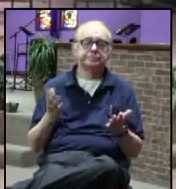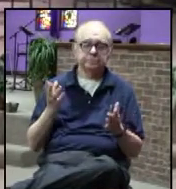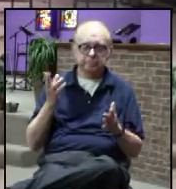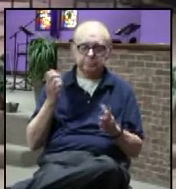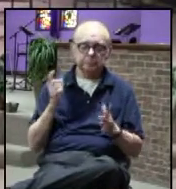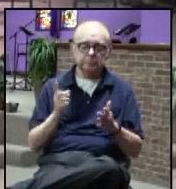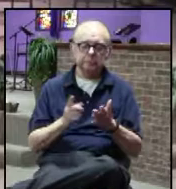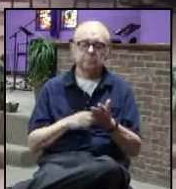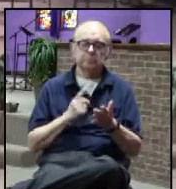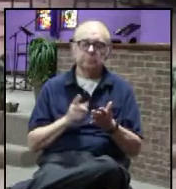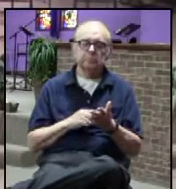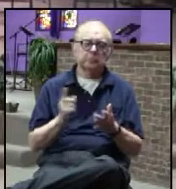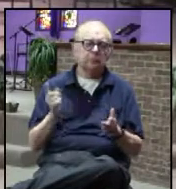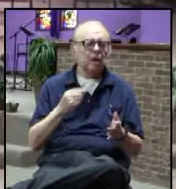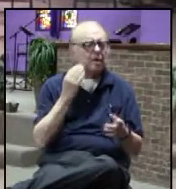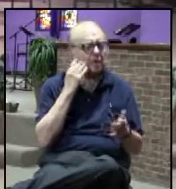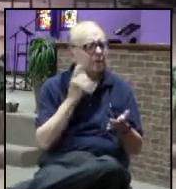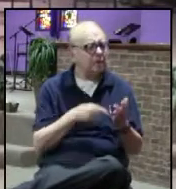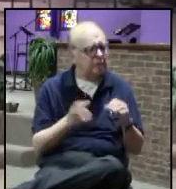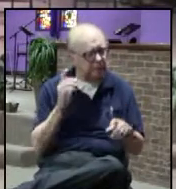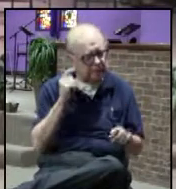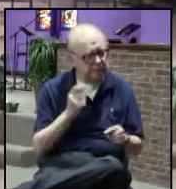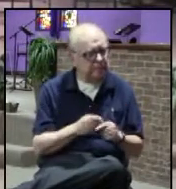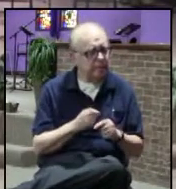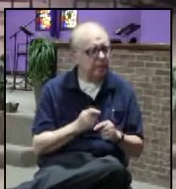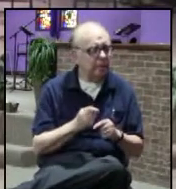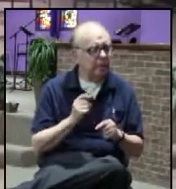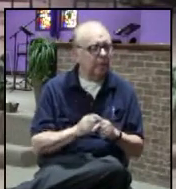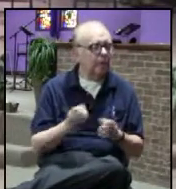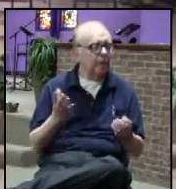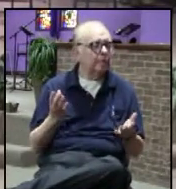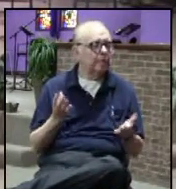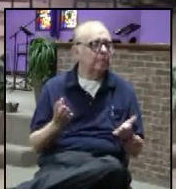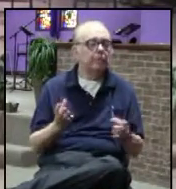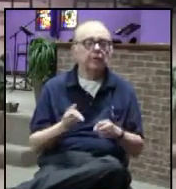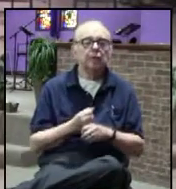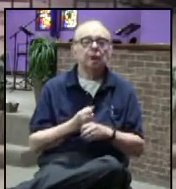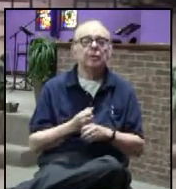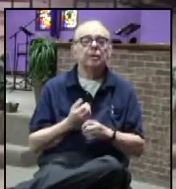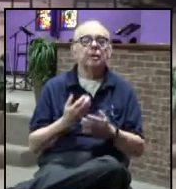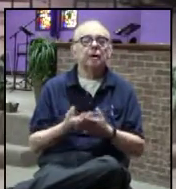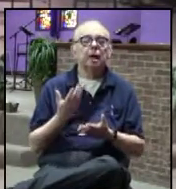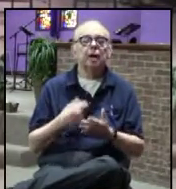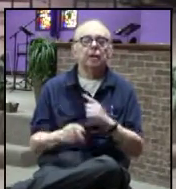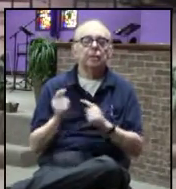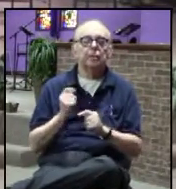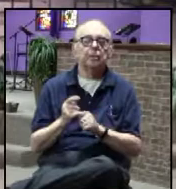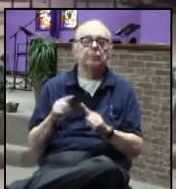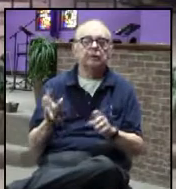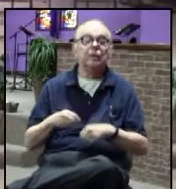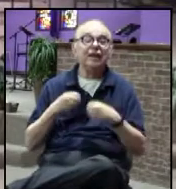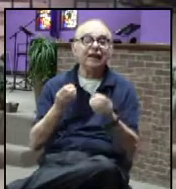every once in a while will come back and say, you know what? Remember that truck? You know how much money you could have gotten out of that truck, but you gave it away?